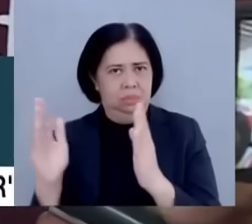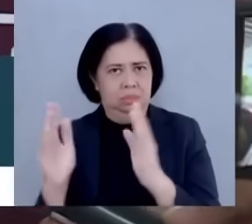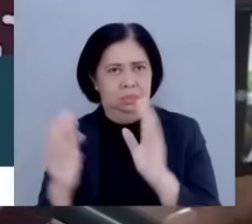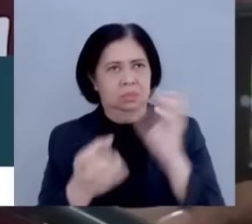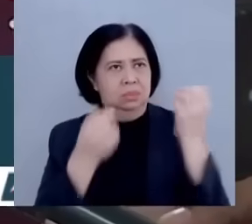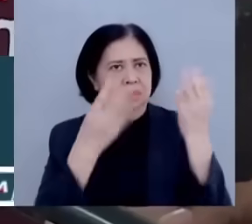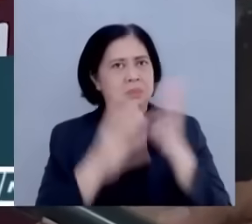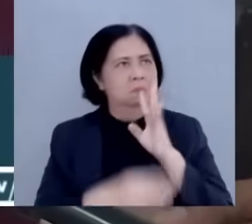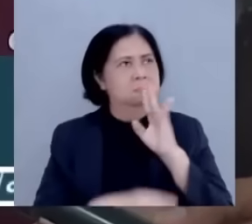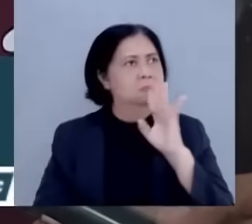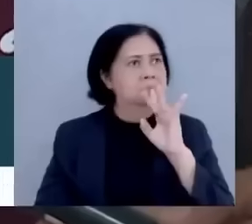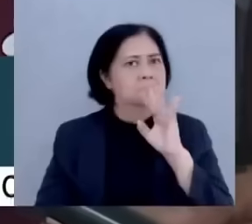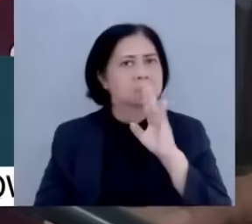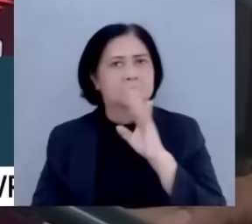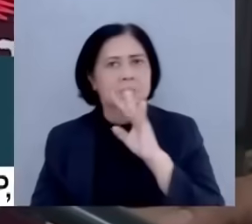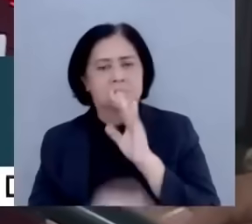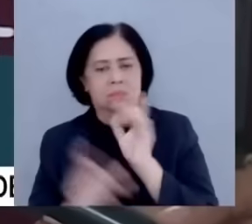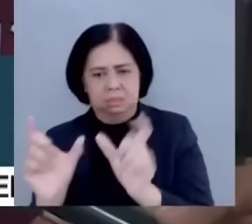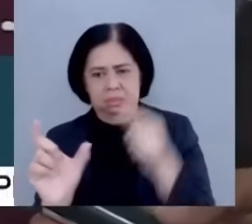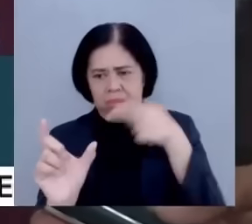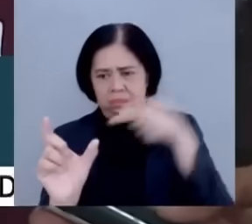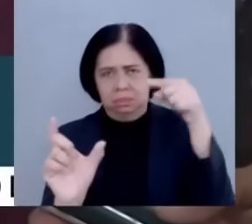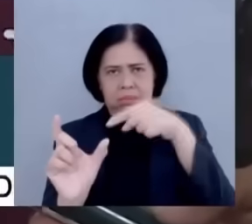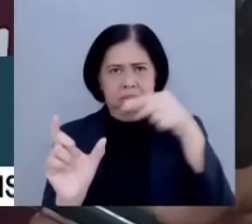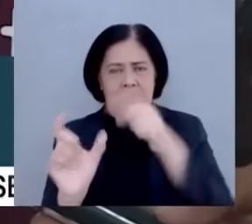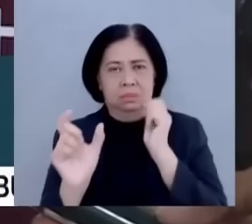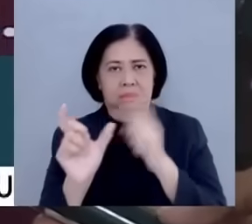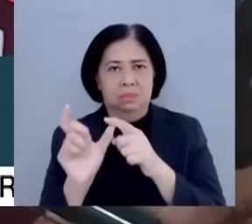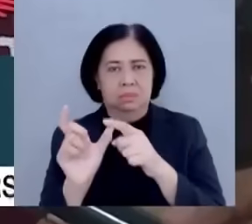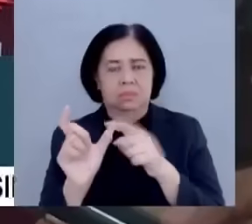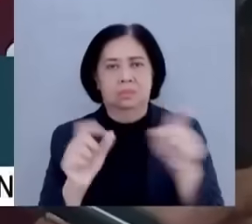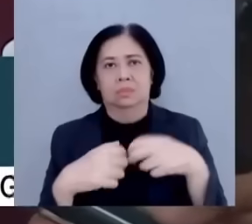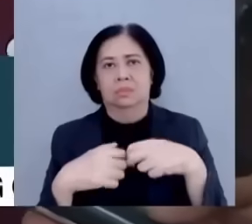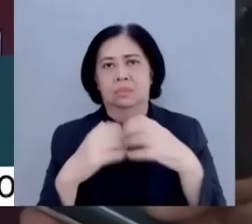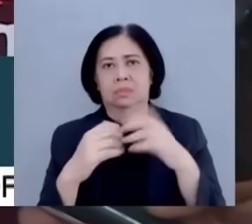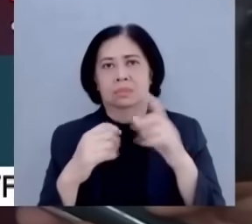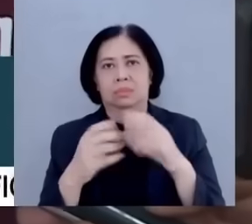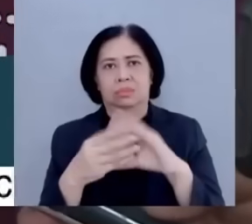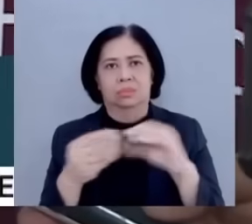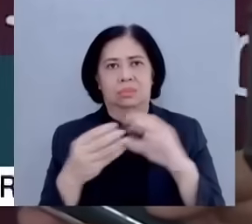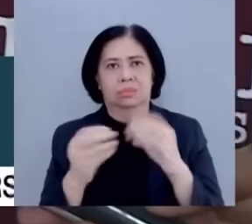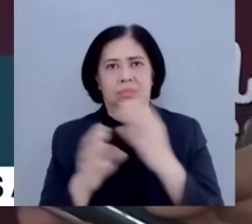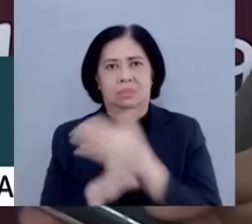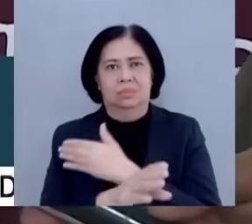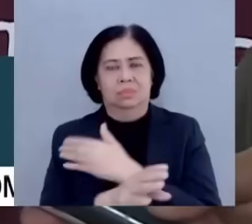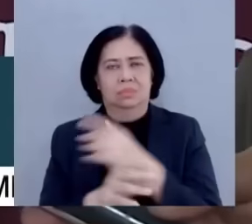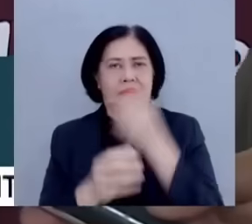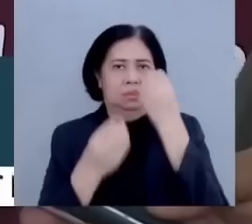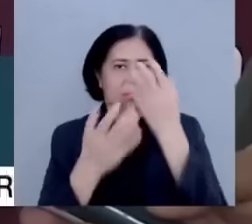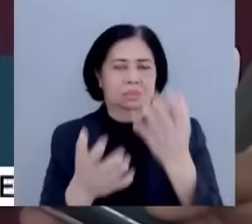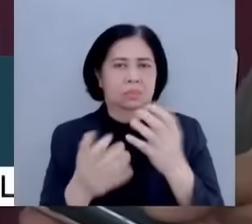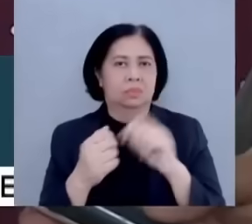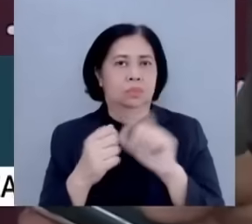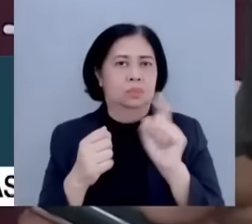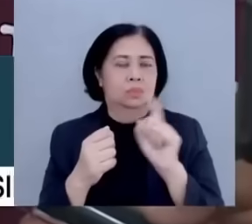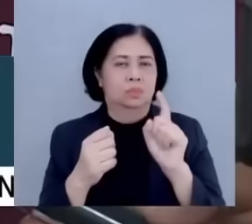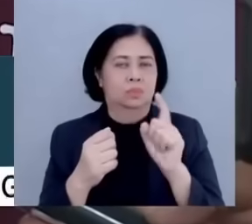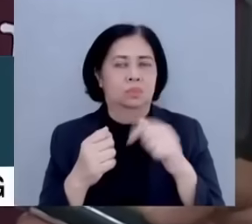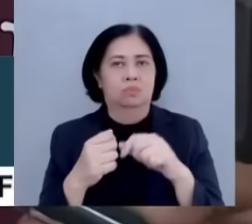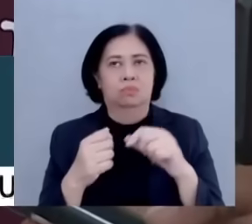entire statement? They are building a narrative, and I'll tell you kung anong playbook ito.